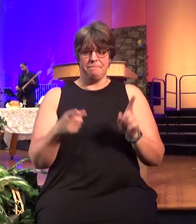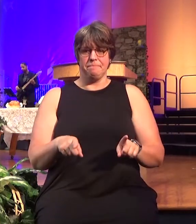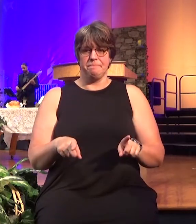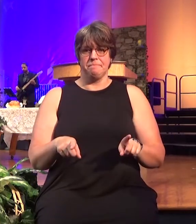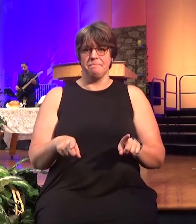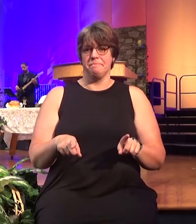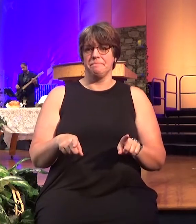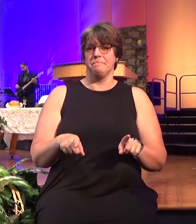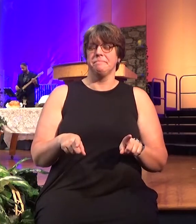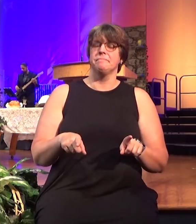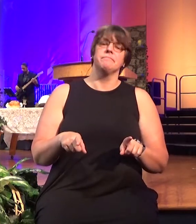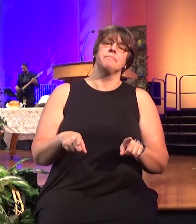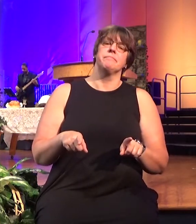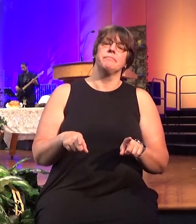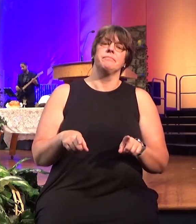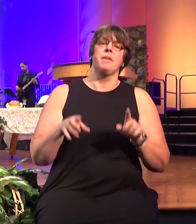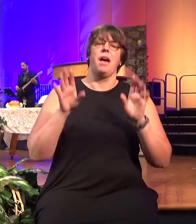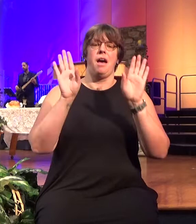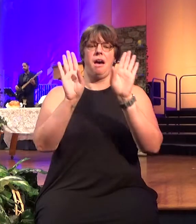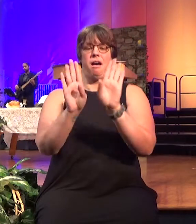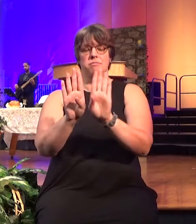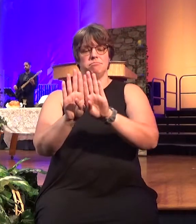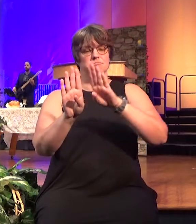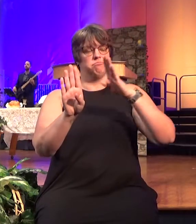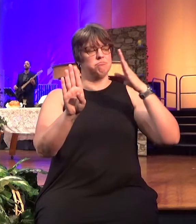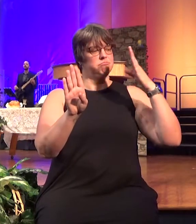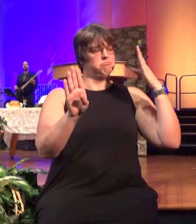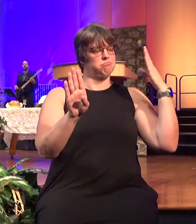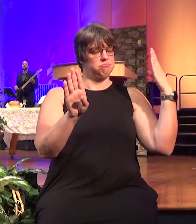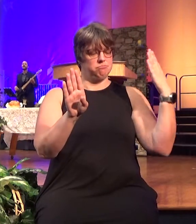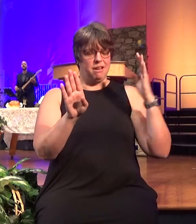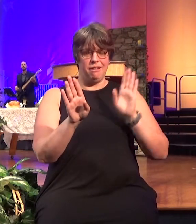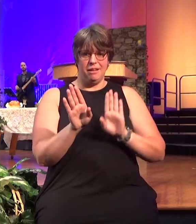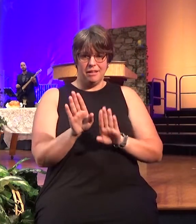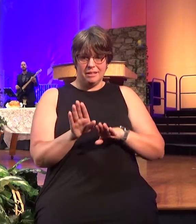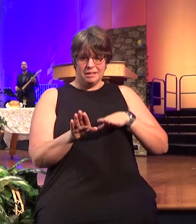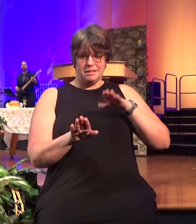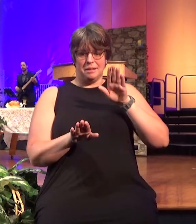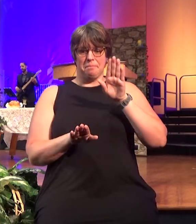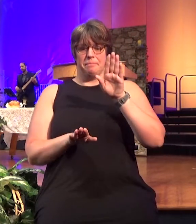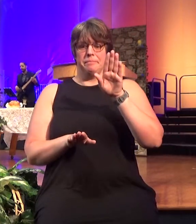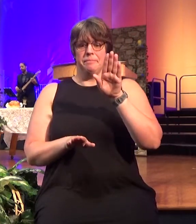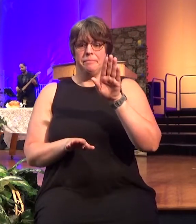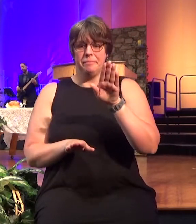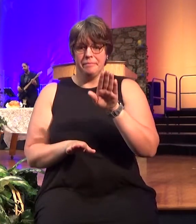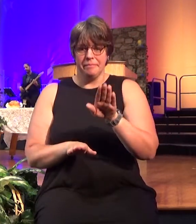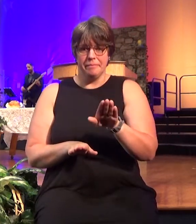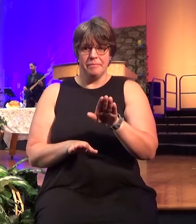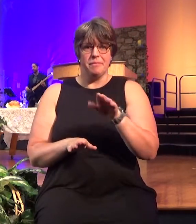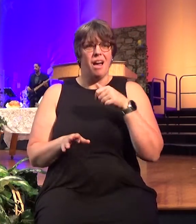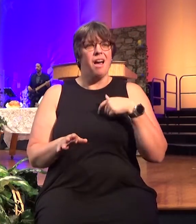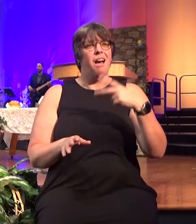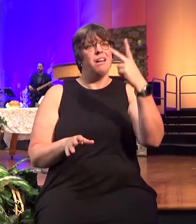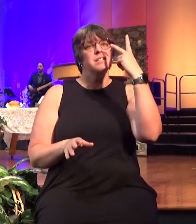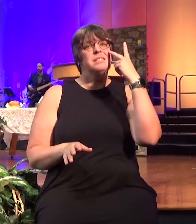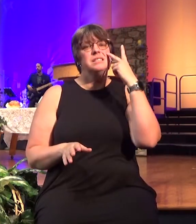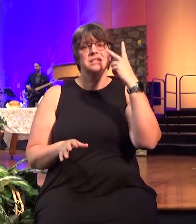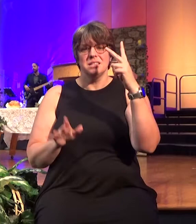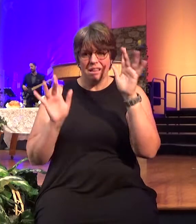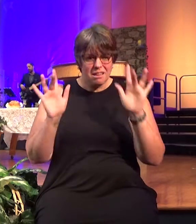I take a step outside, all around I see the empty